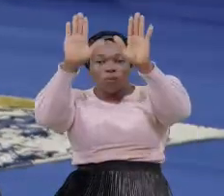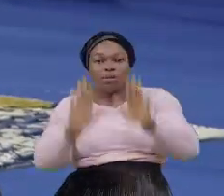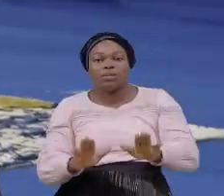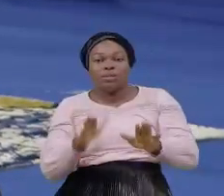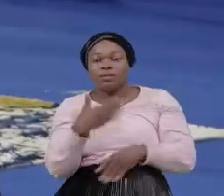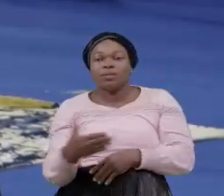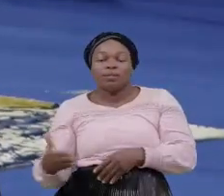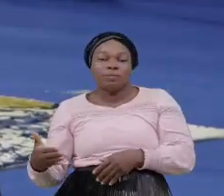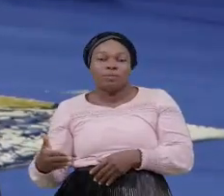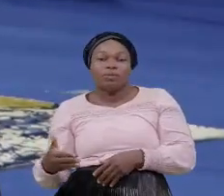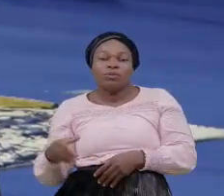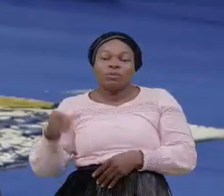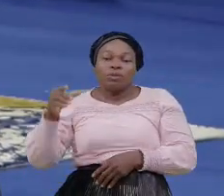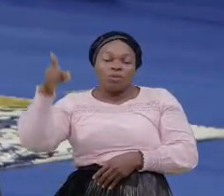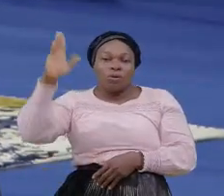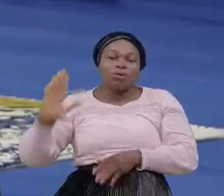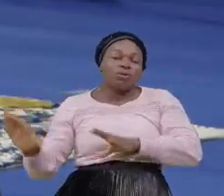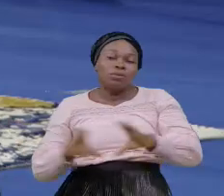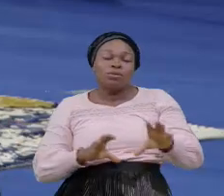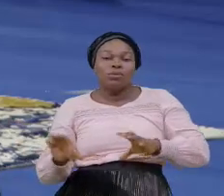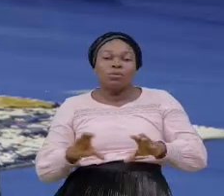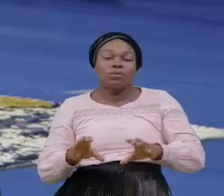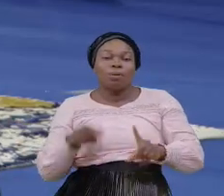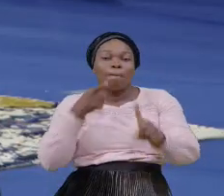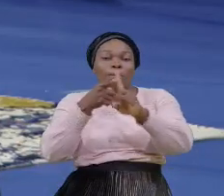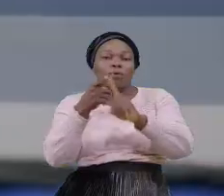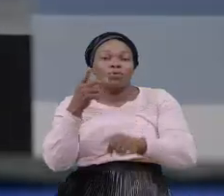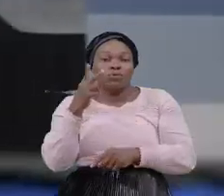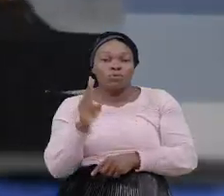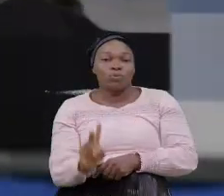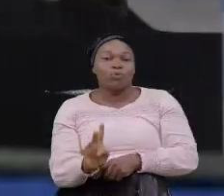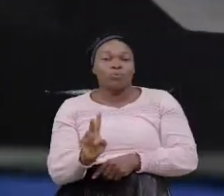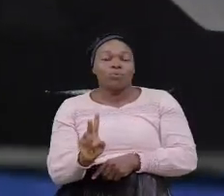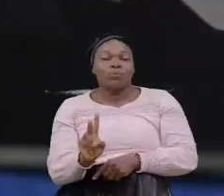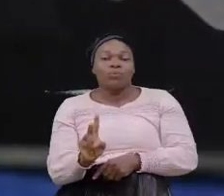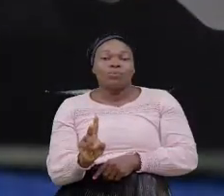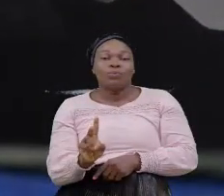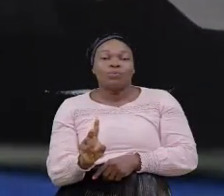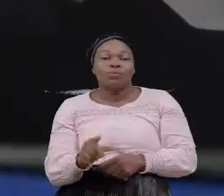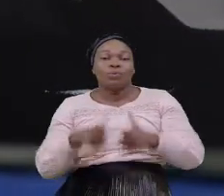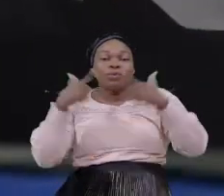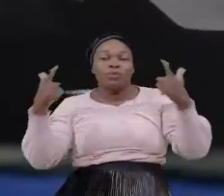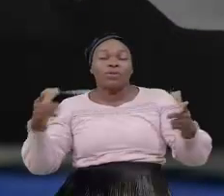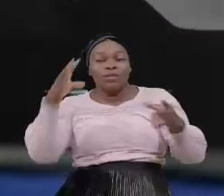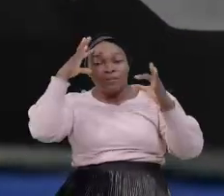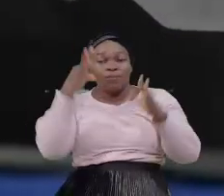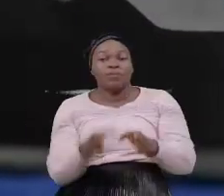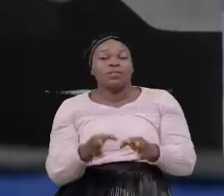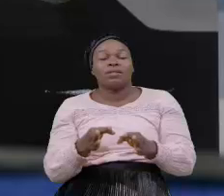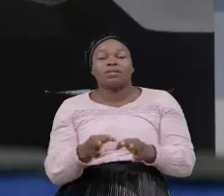point number two here. Point number two, we're looking at great faith for